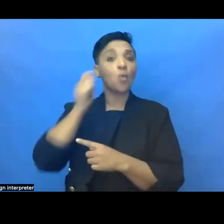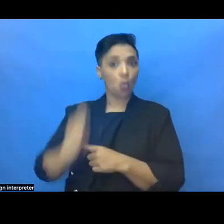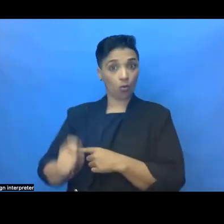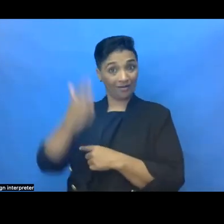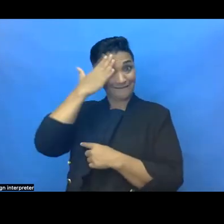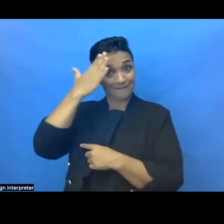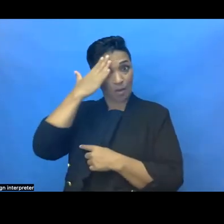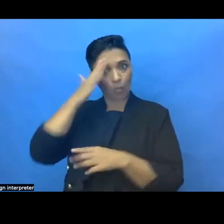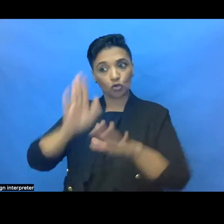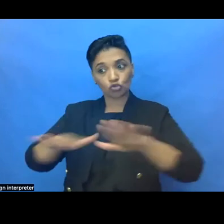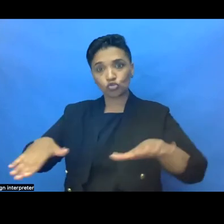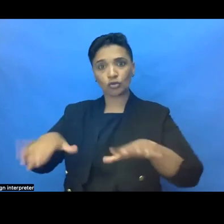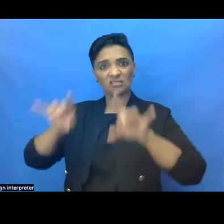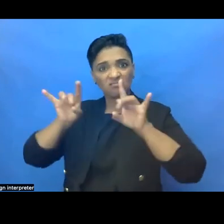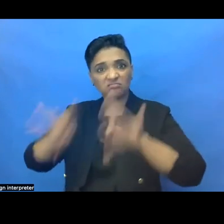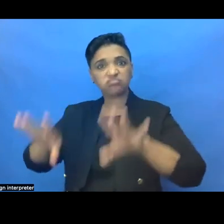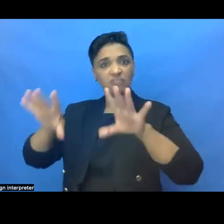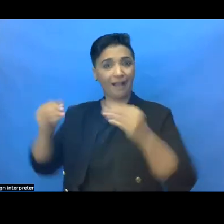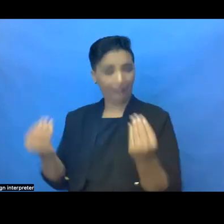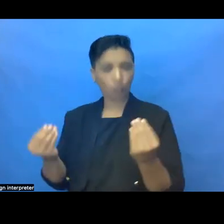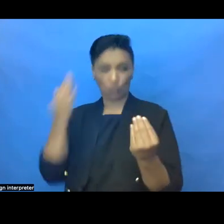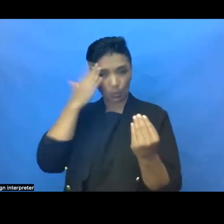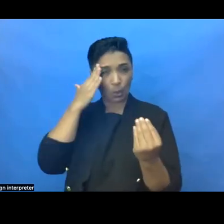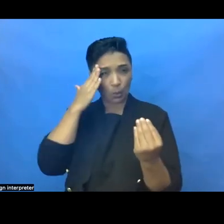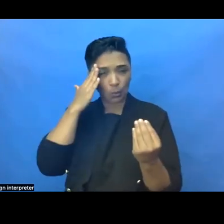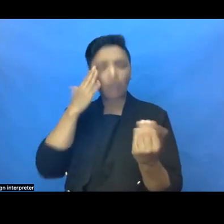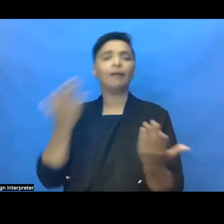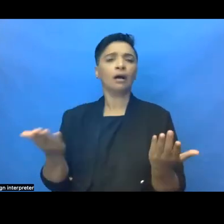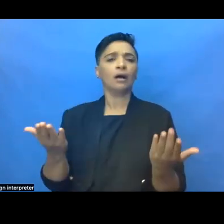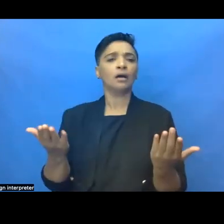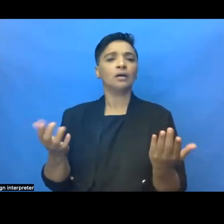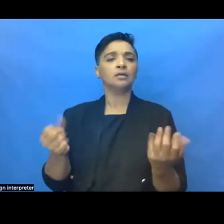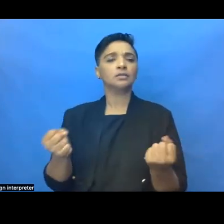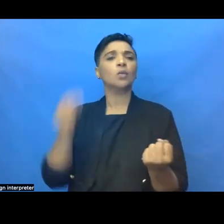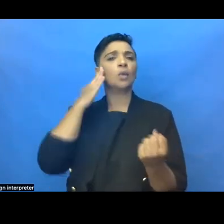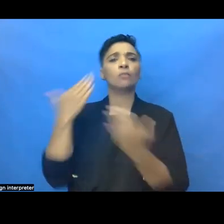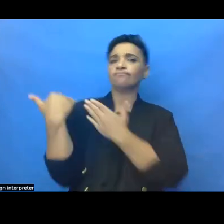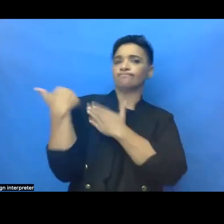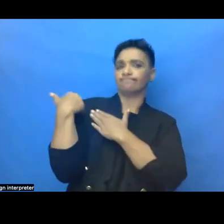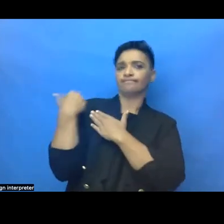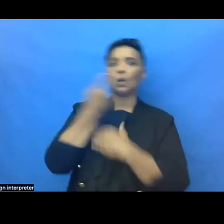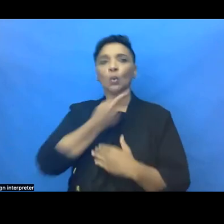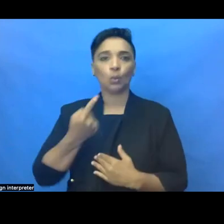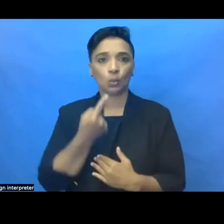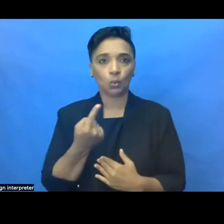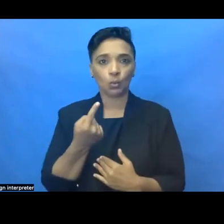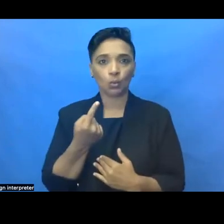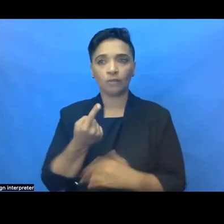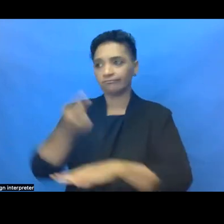are treated? So where is the, where is the liability? Where is